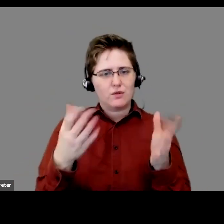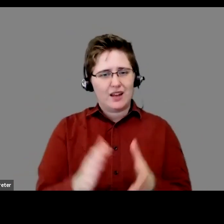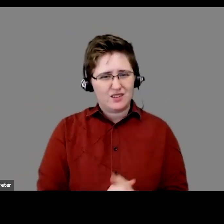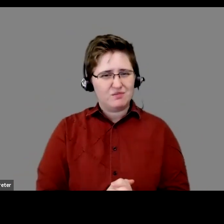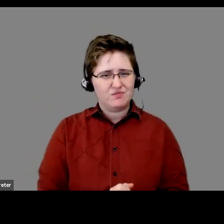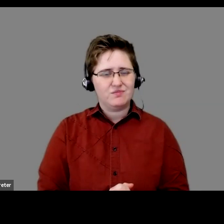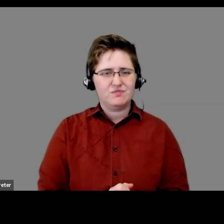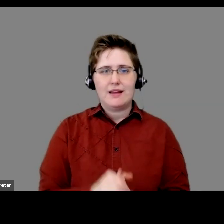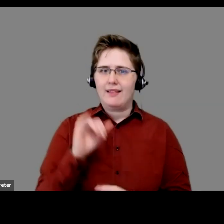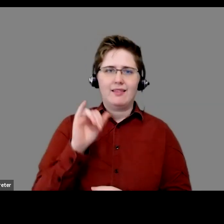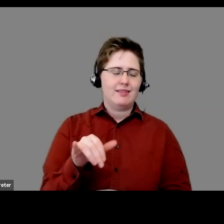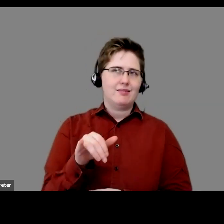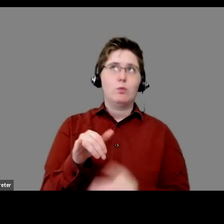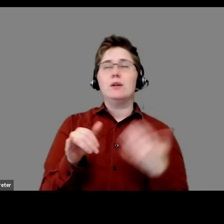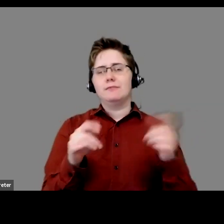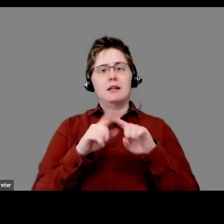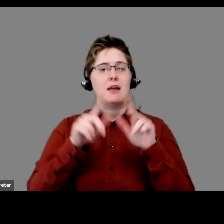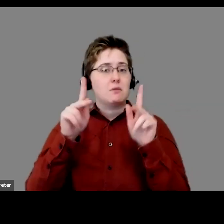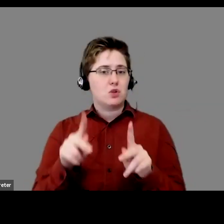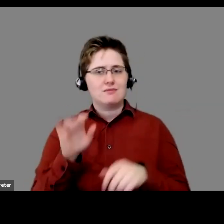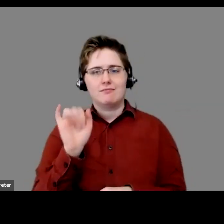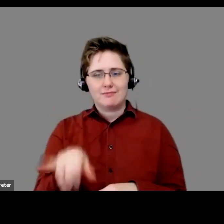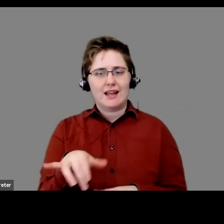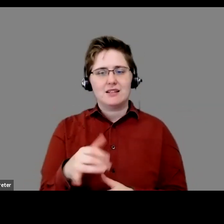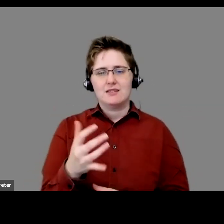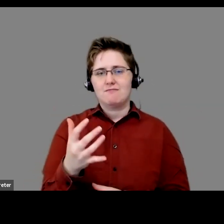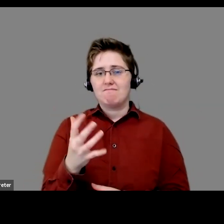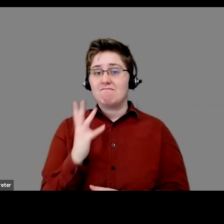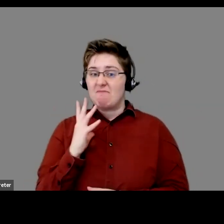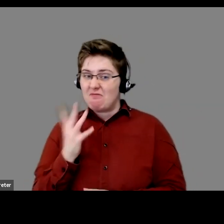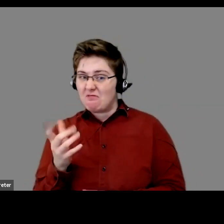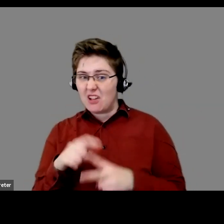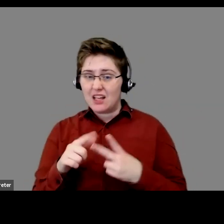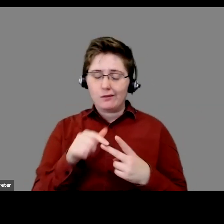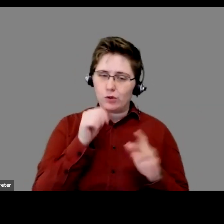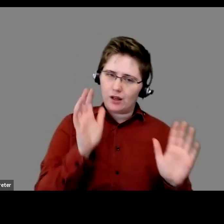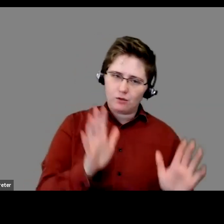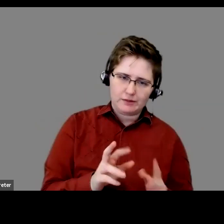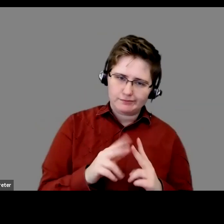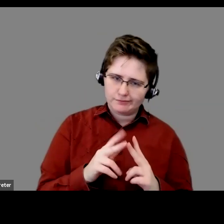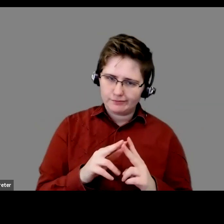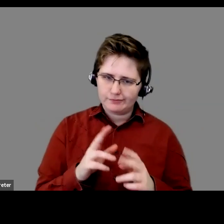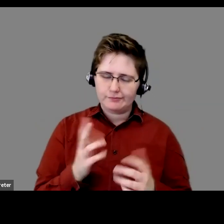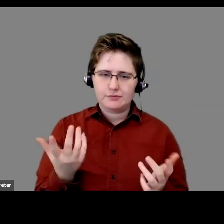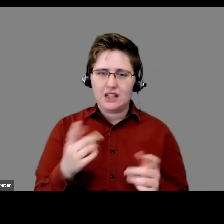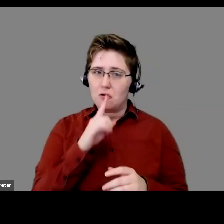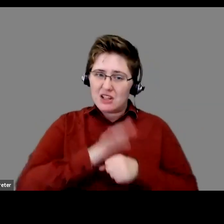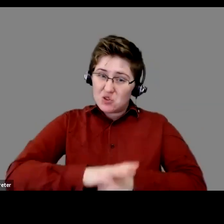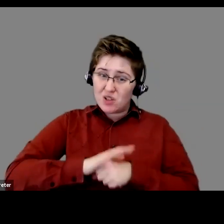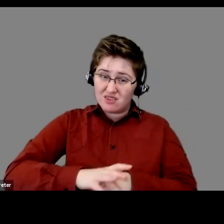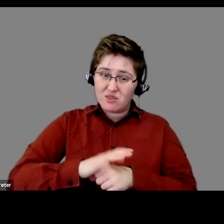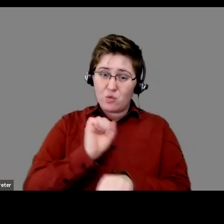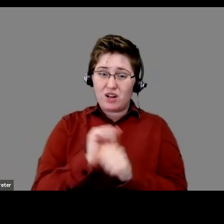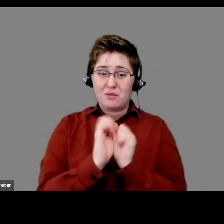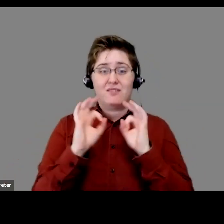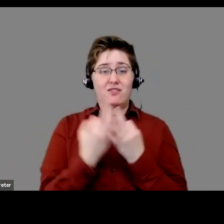has not, depending on the person, that's either been fine or it's not been great, right? It's really stressful working with